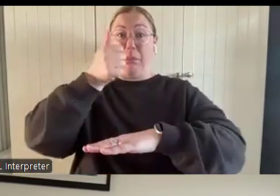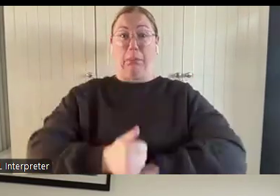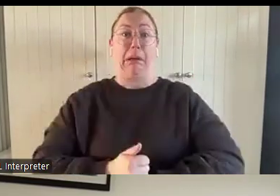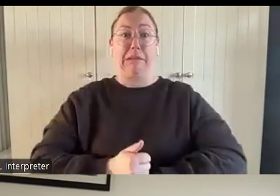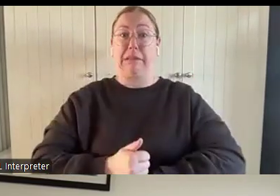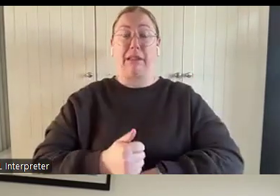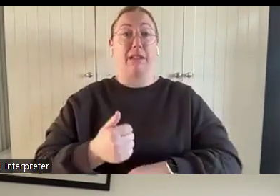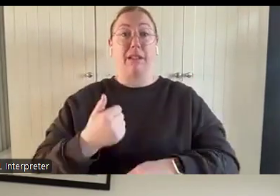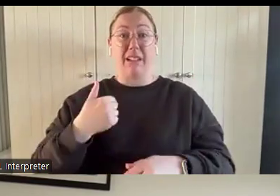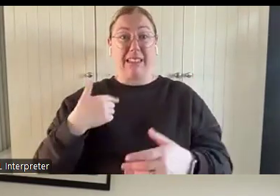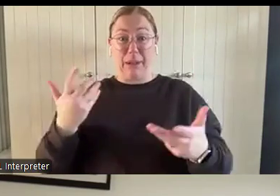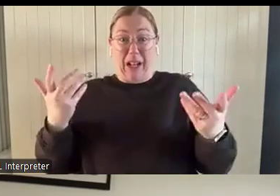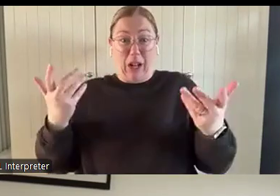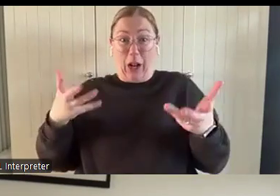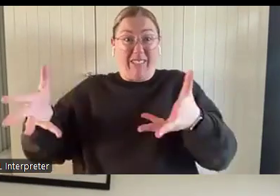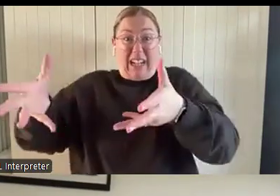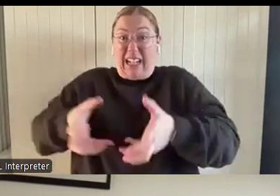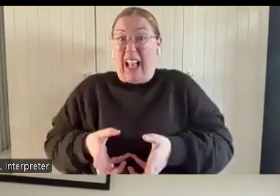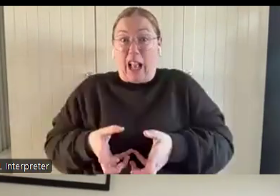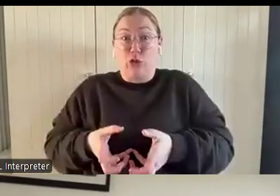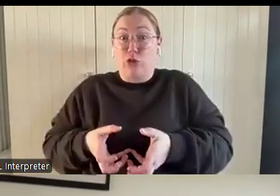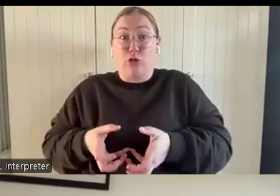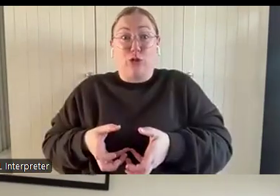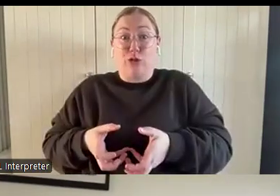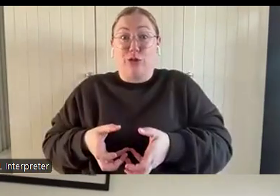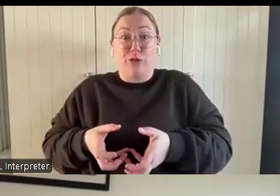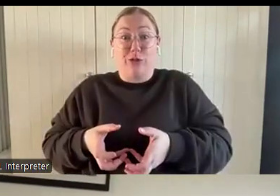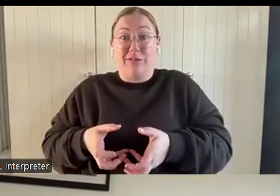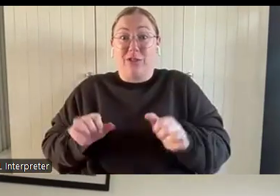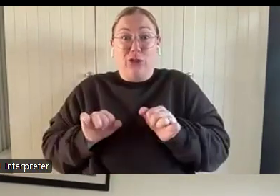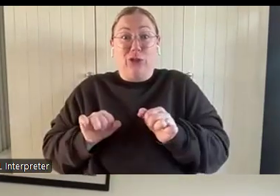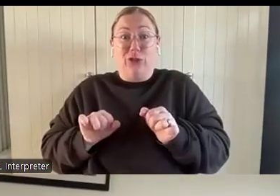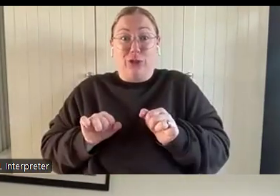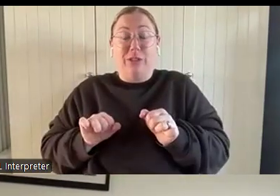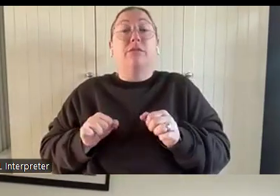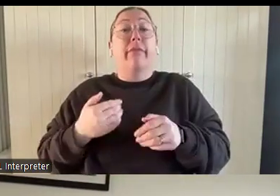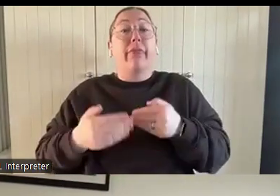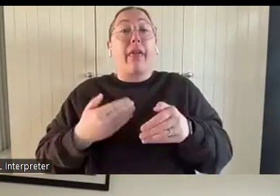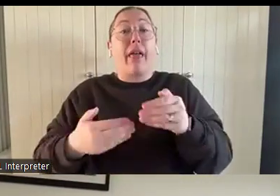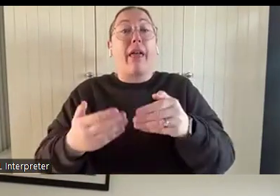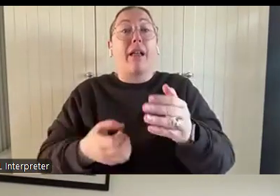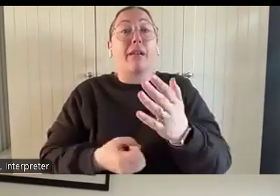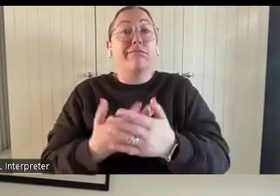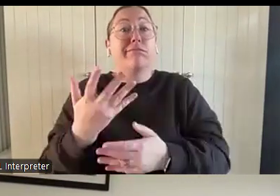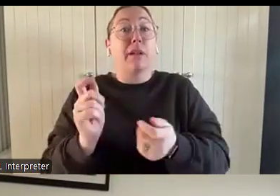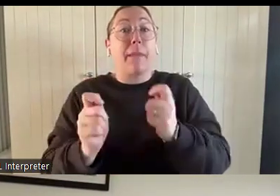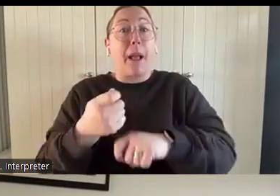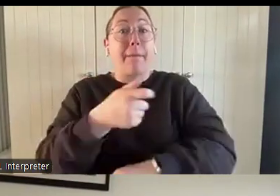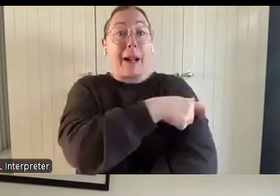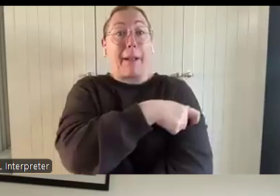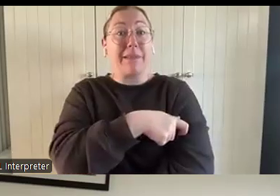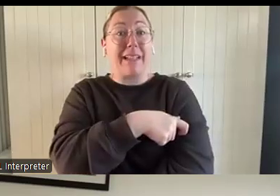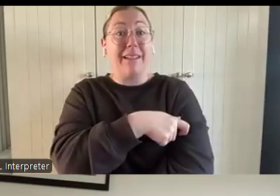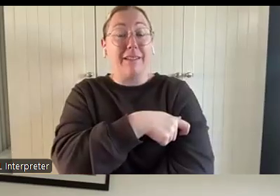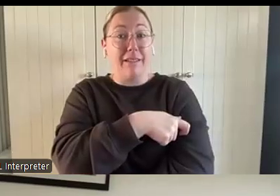ball or anything. And I went on to become captain of the